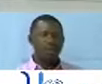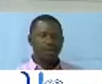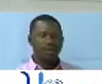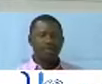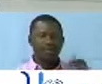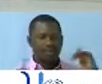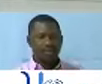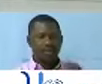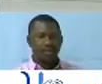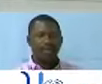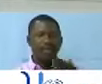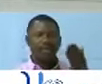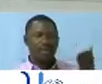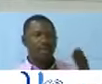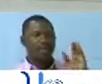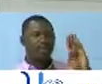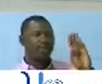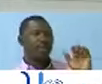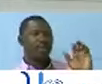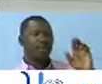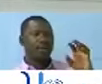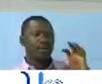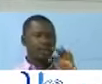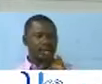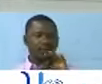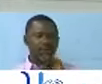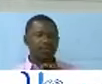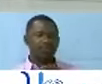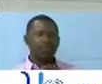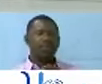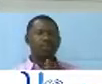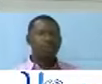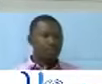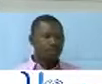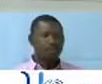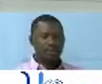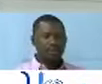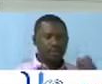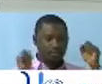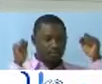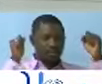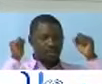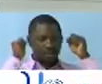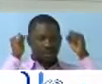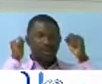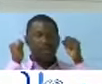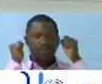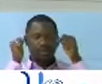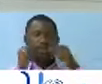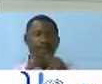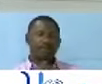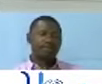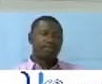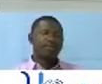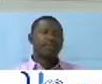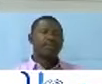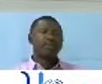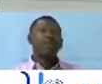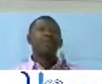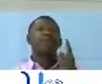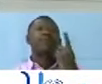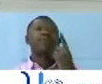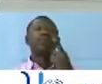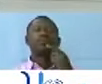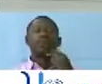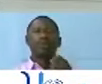protest. Mbiri musitita na taxona nak ñu am meeting bo xamne defo nañ ko ci baab bi pour nañ ñu genn ñaxtu. First of all, we issued a